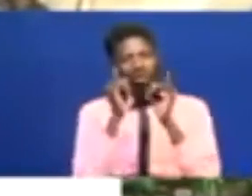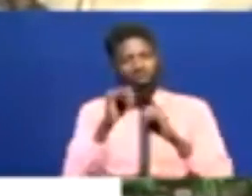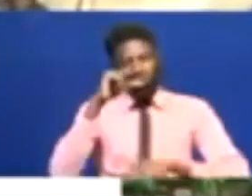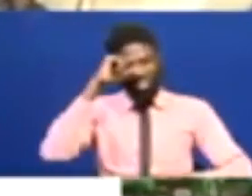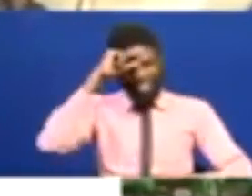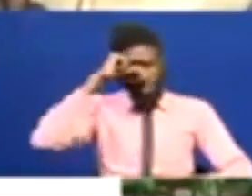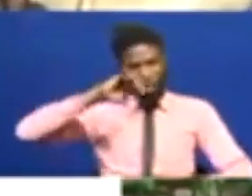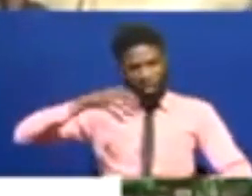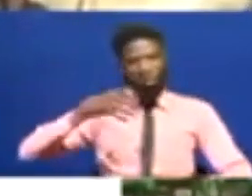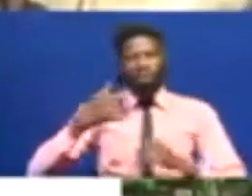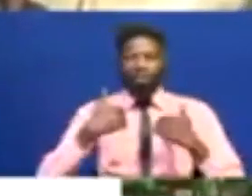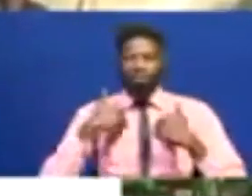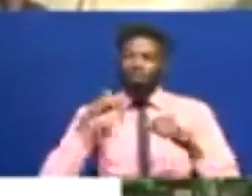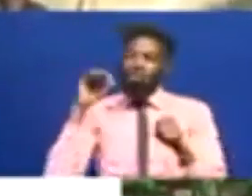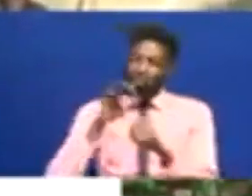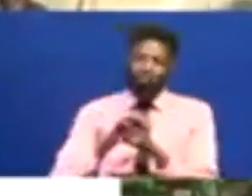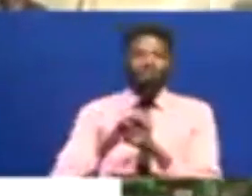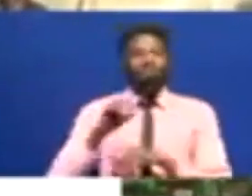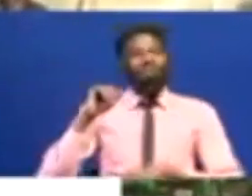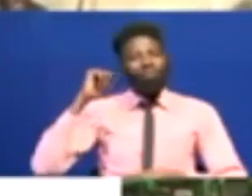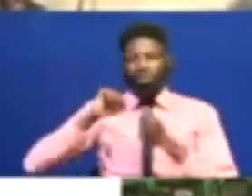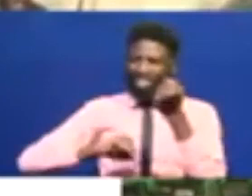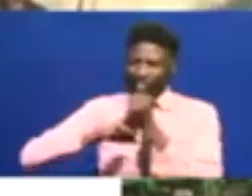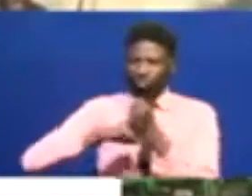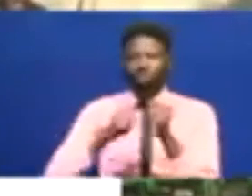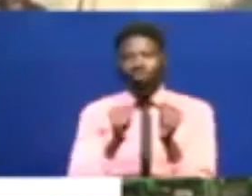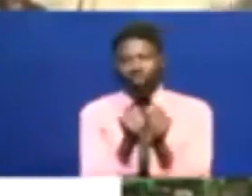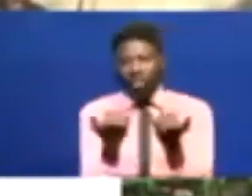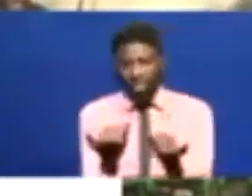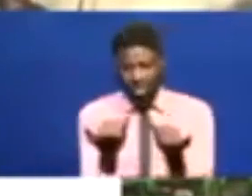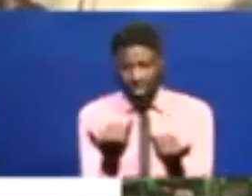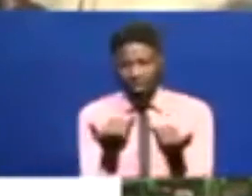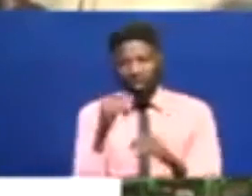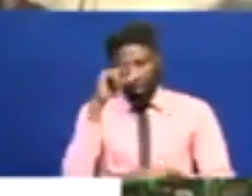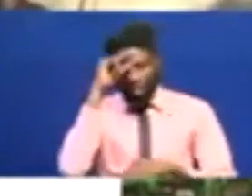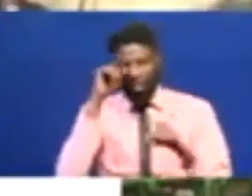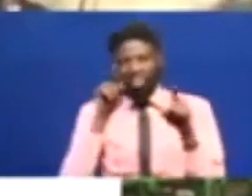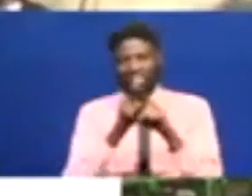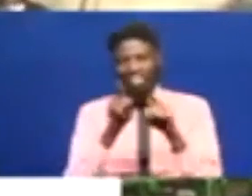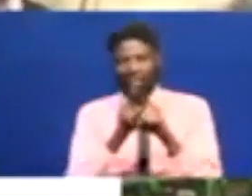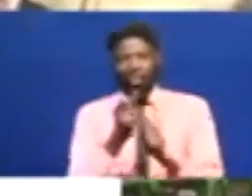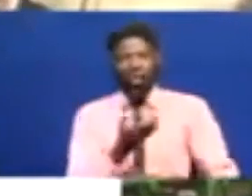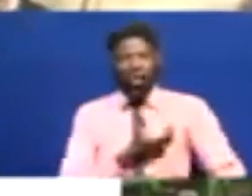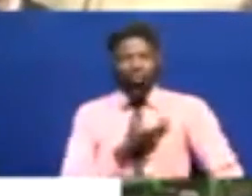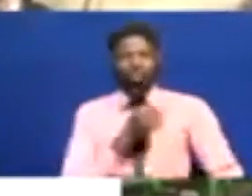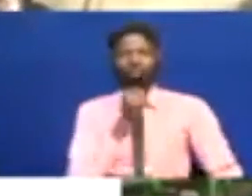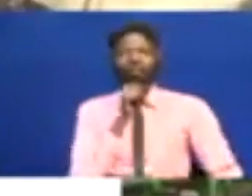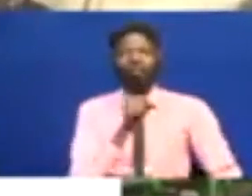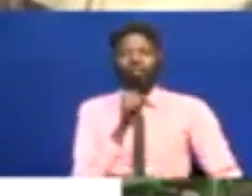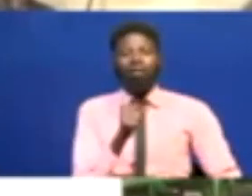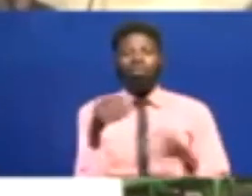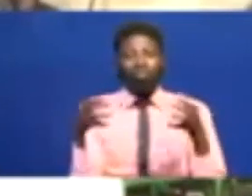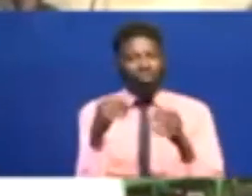of political goodwill with this current government, and also council of elders, they are doing a lot in as far